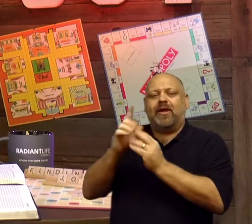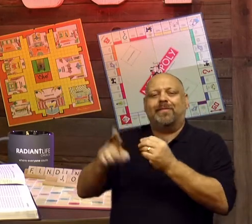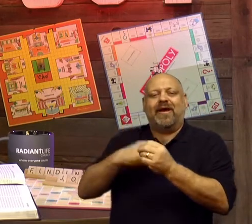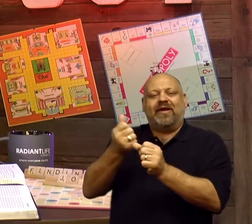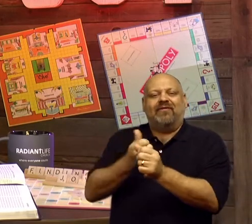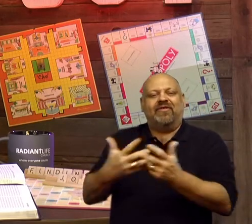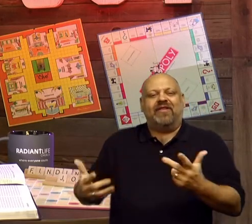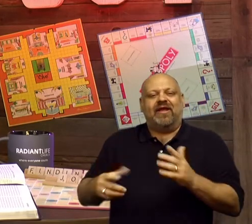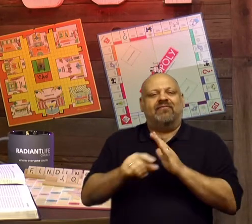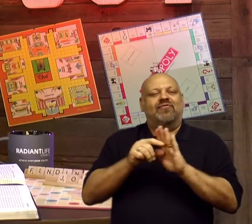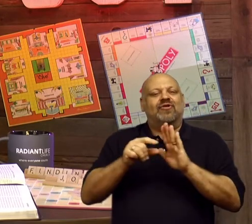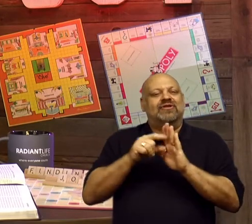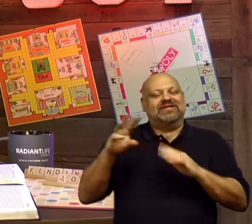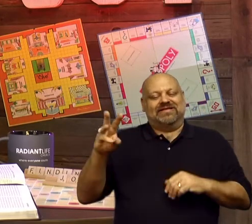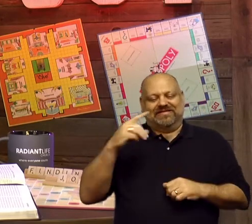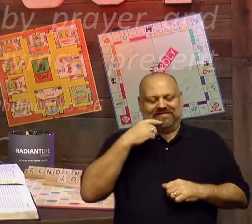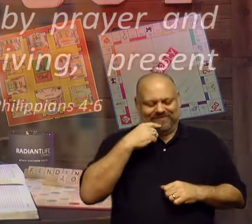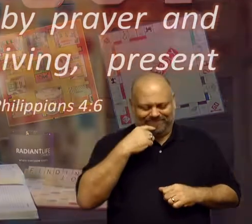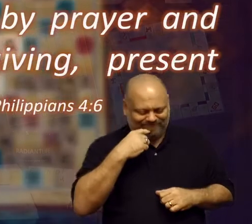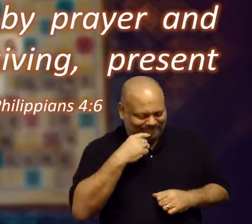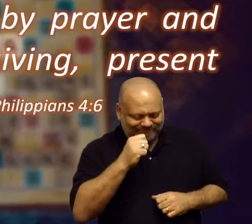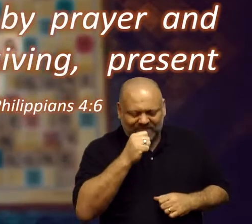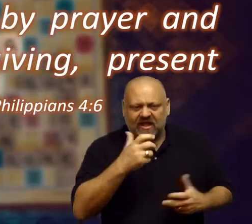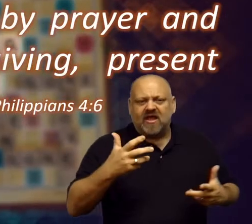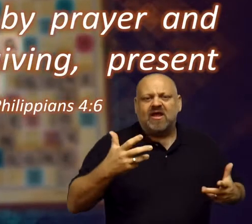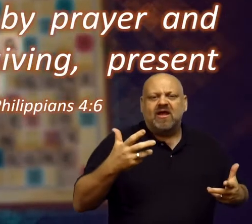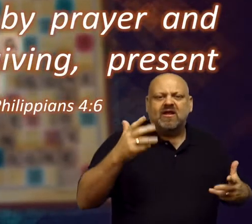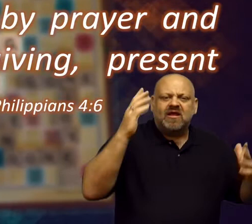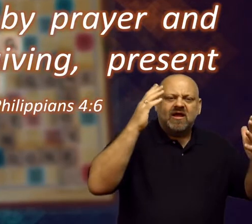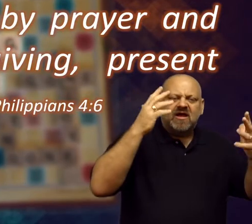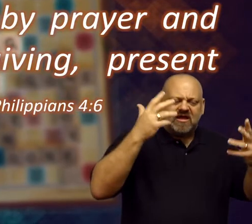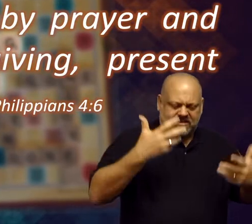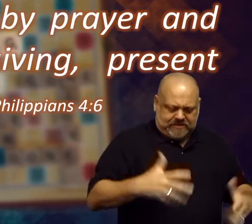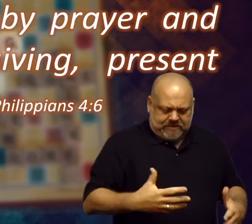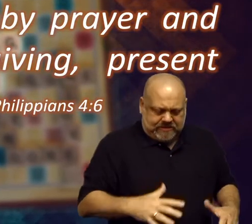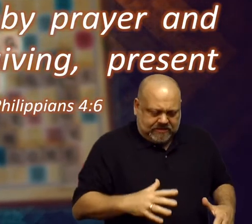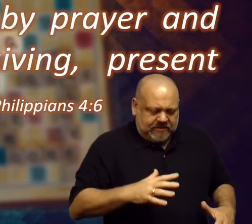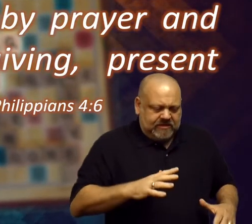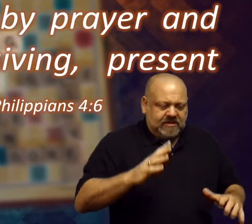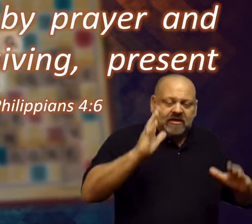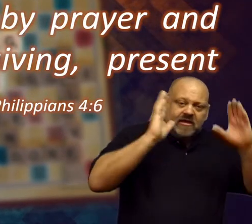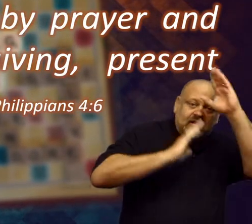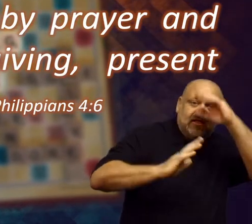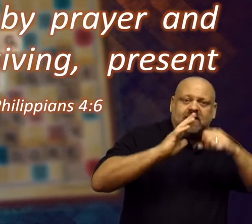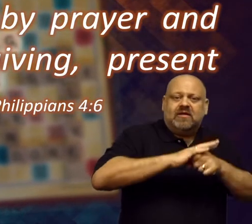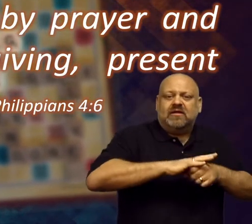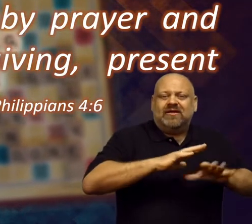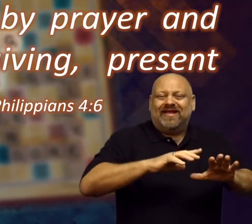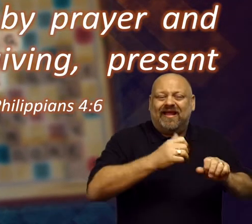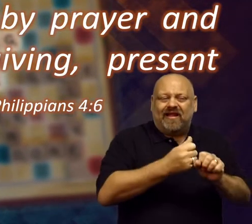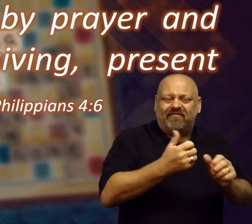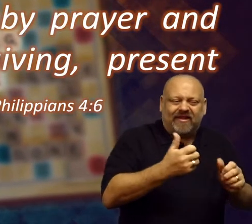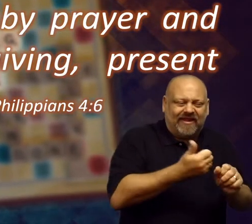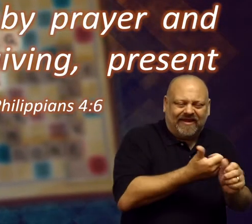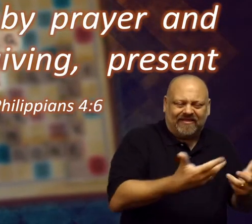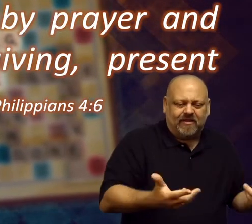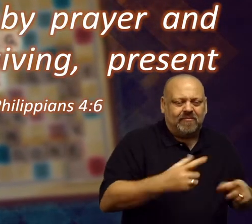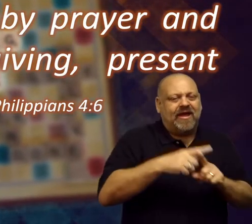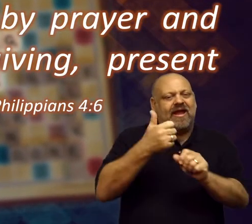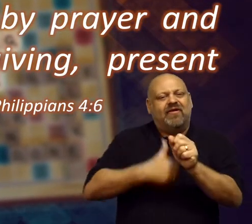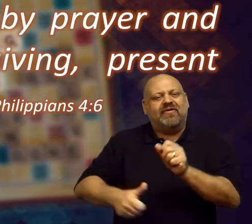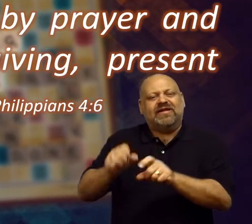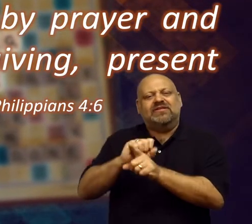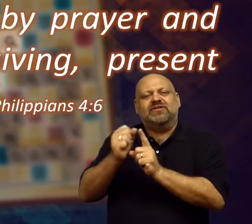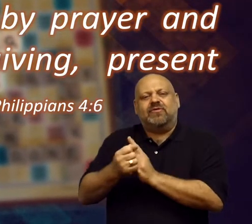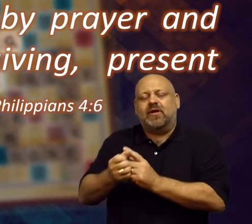about everything. In verse 6, it says, "Do not be anxious about anything, but in every situation, by prayer and